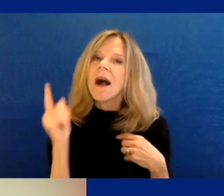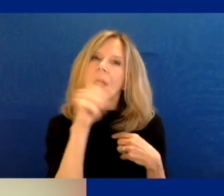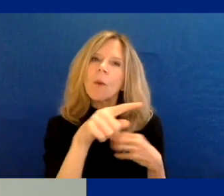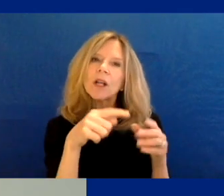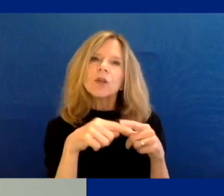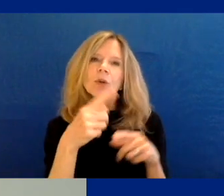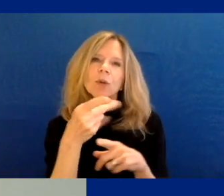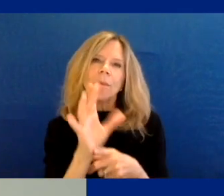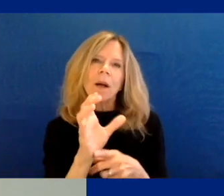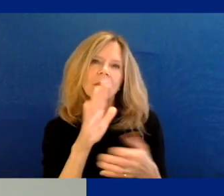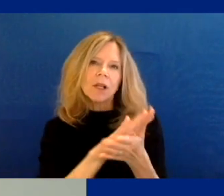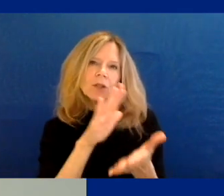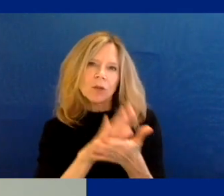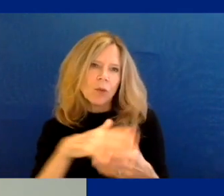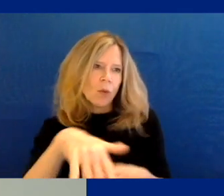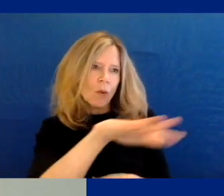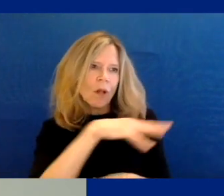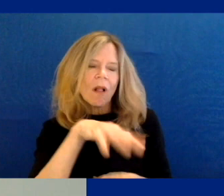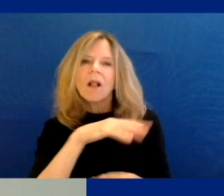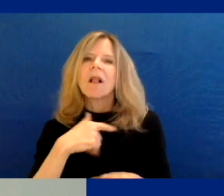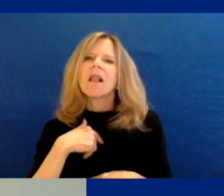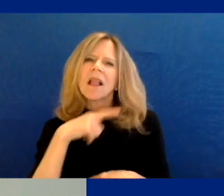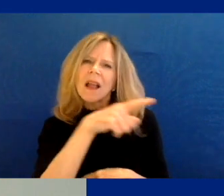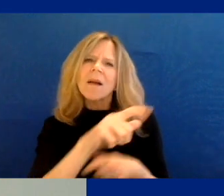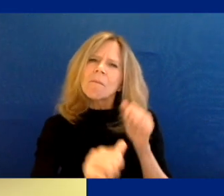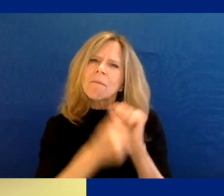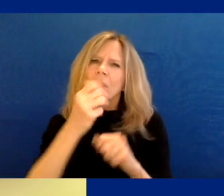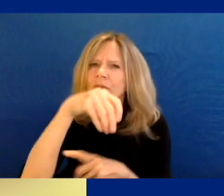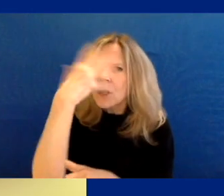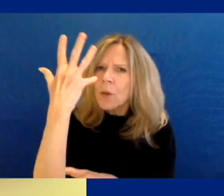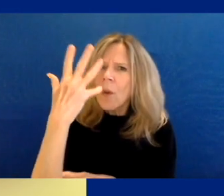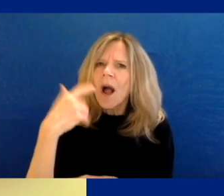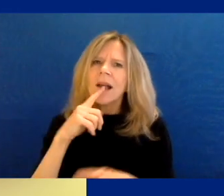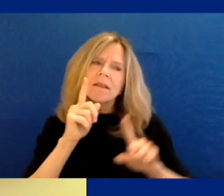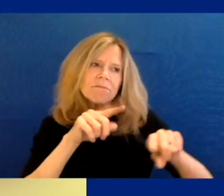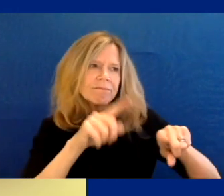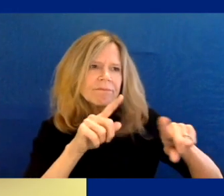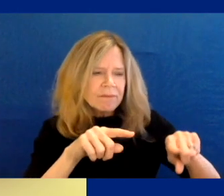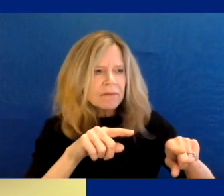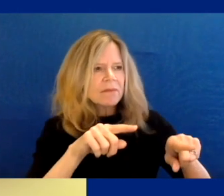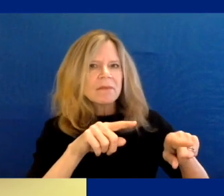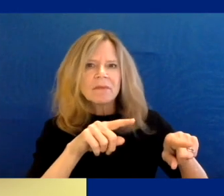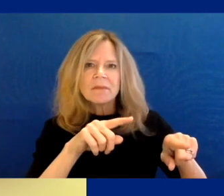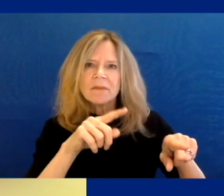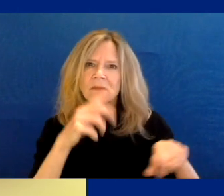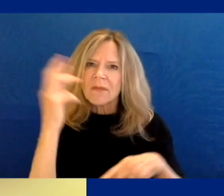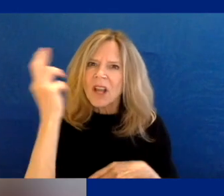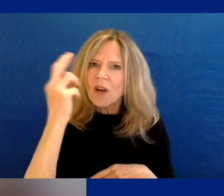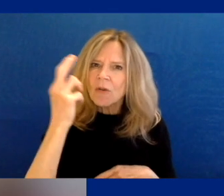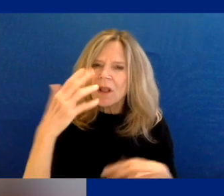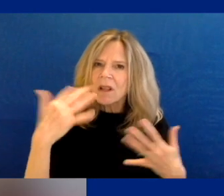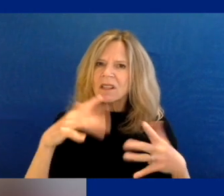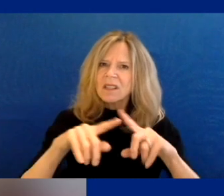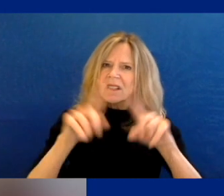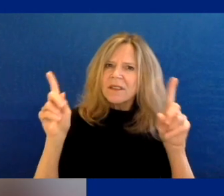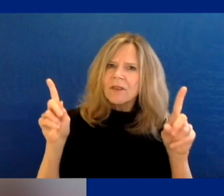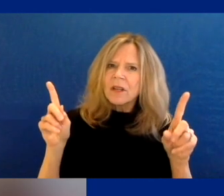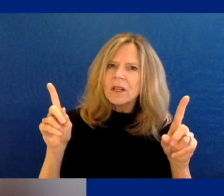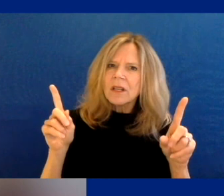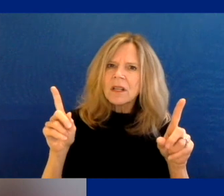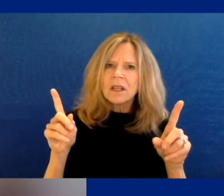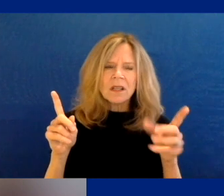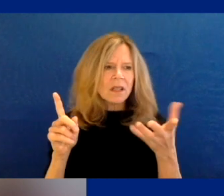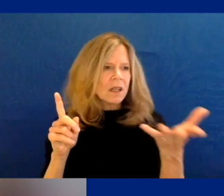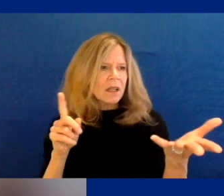one, because I went to a public school, in this neighborhood, and going to a predominantly white institution and realizing how much